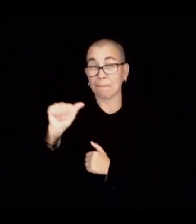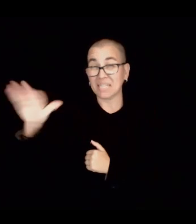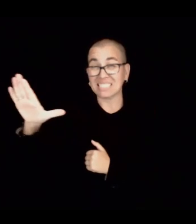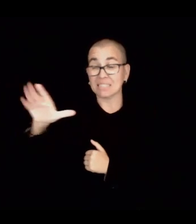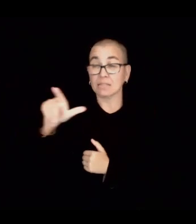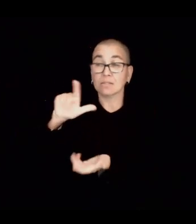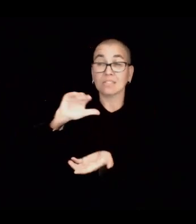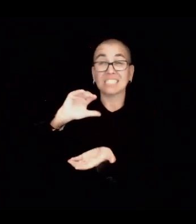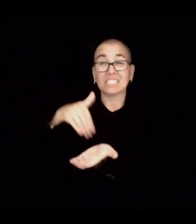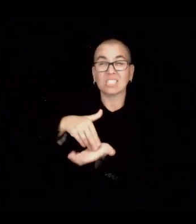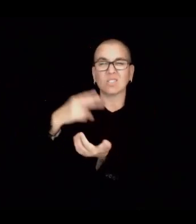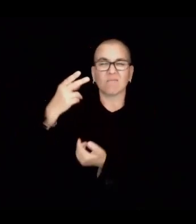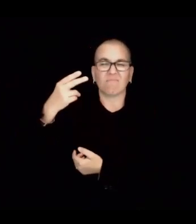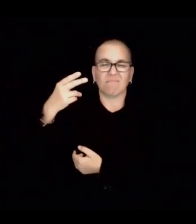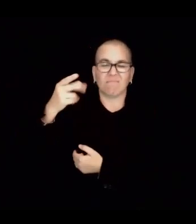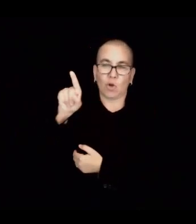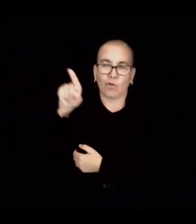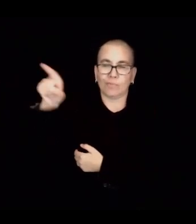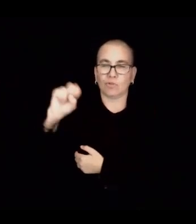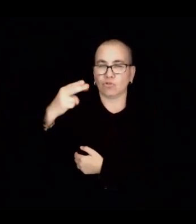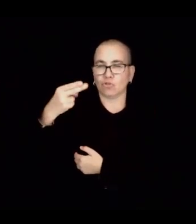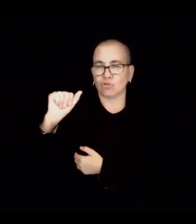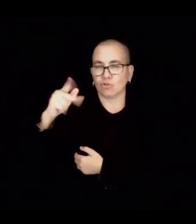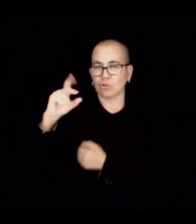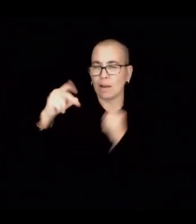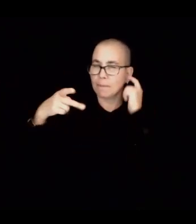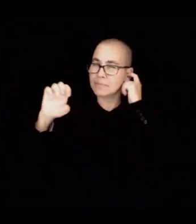that facility?